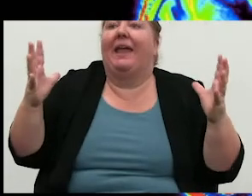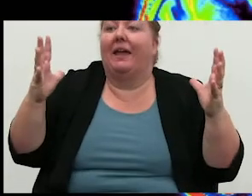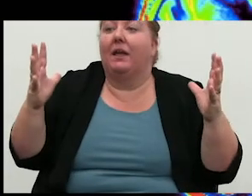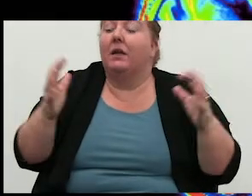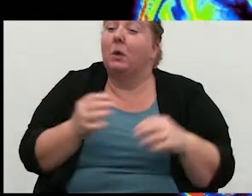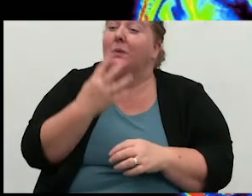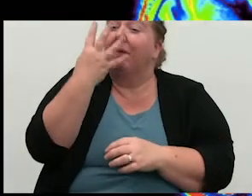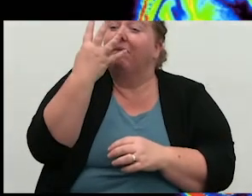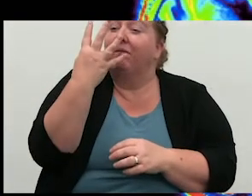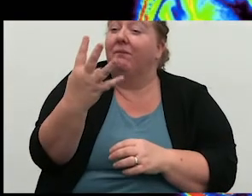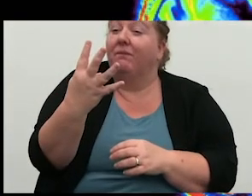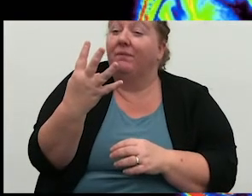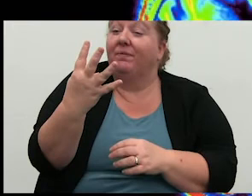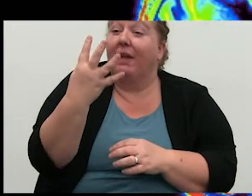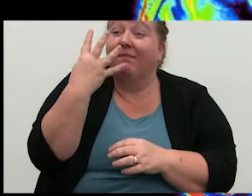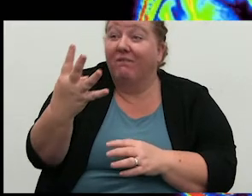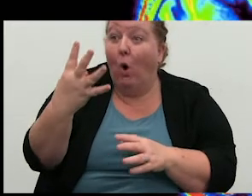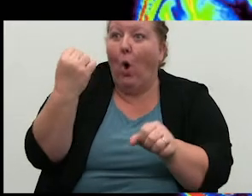was 4 gigabytes.